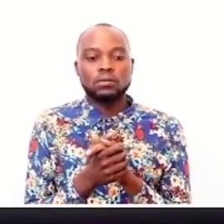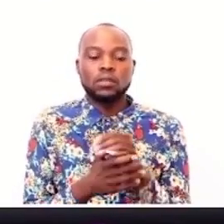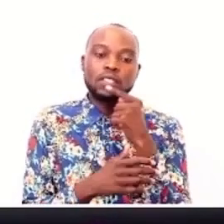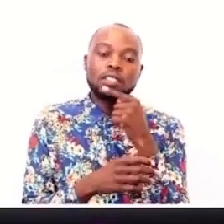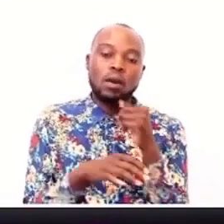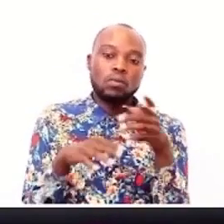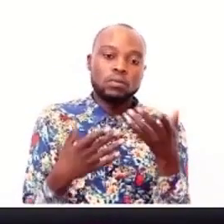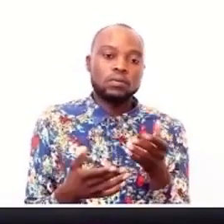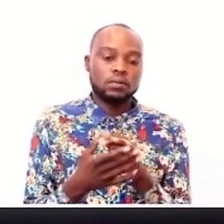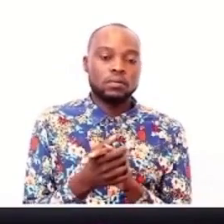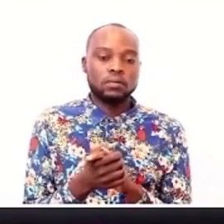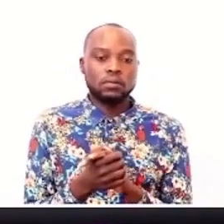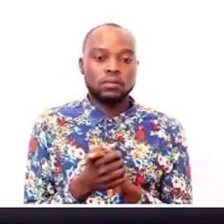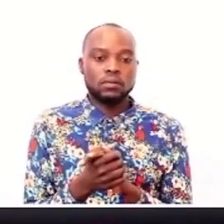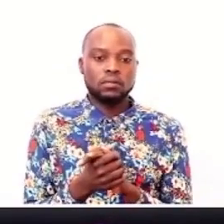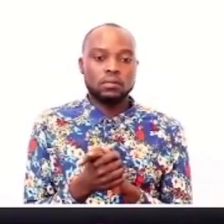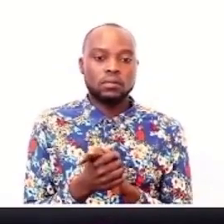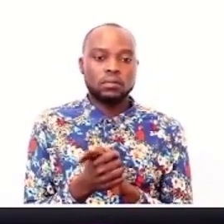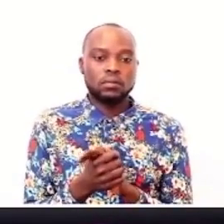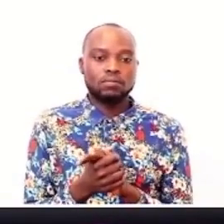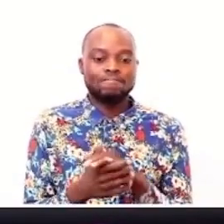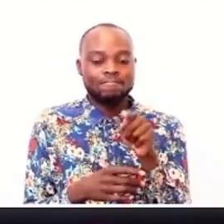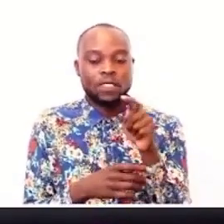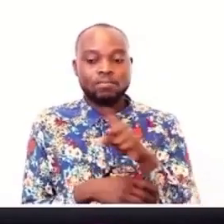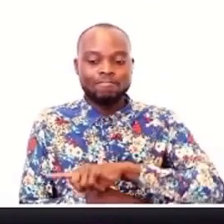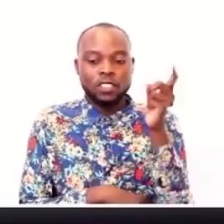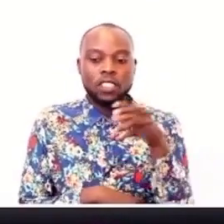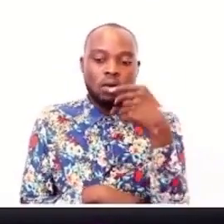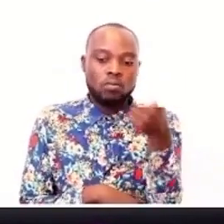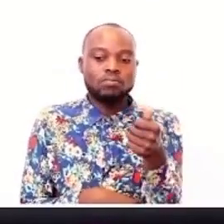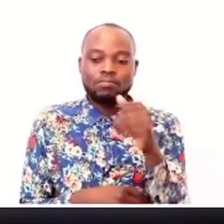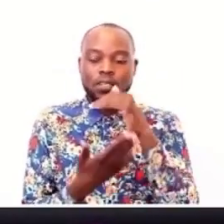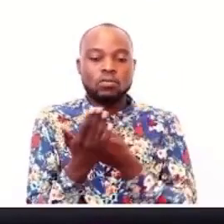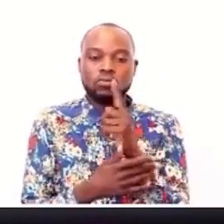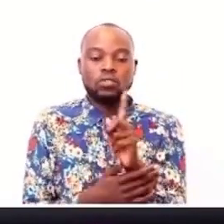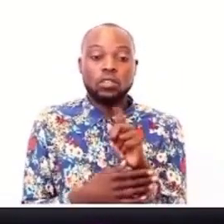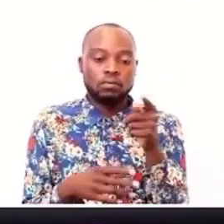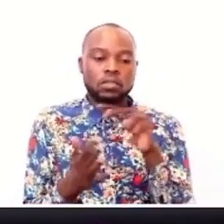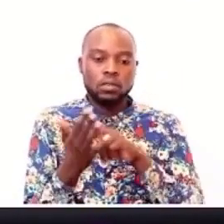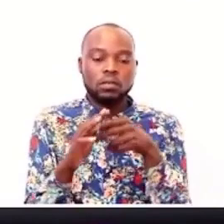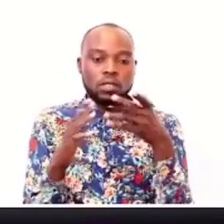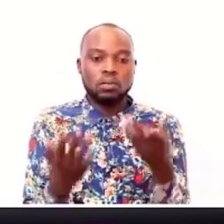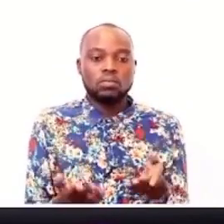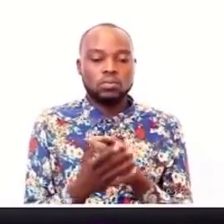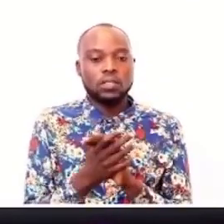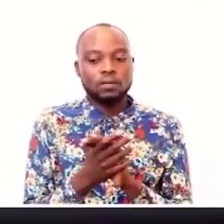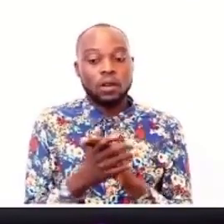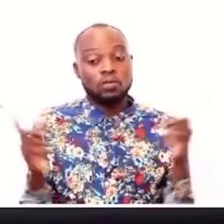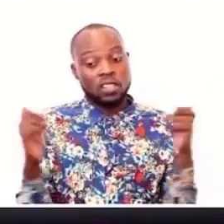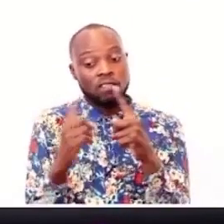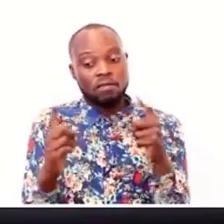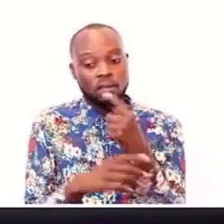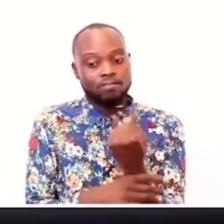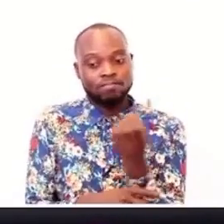these multinationals are not paying the revenue, what that means is, okay, they're enriching themselves. It means they're making riskier